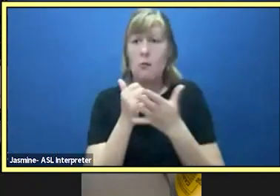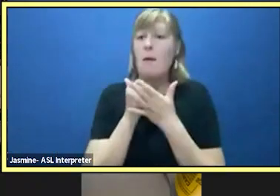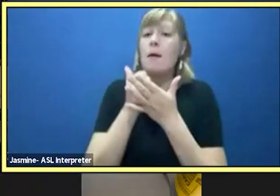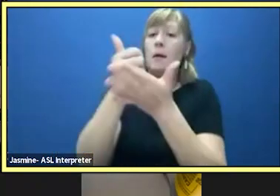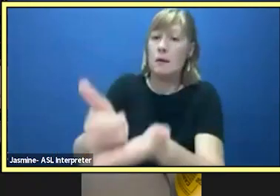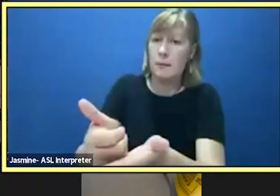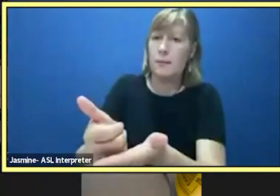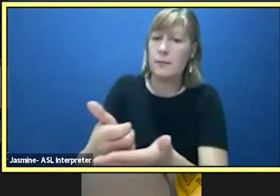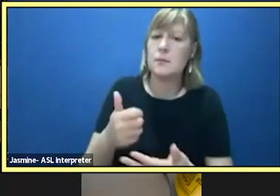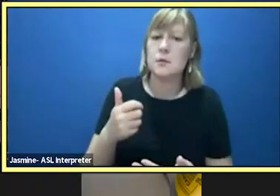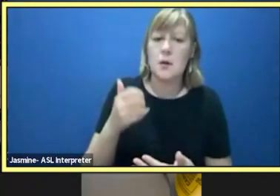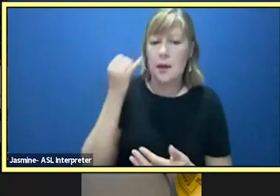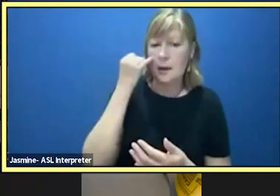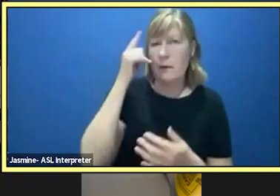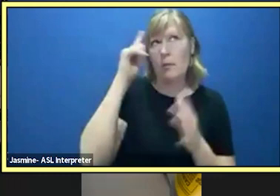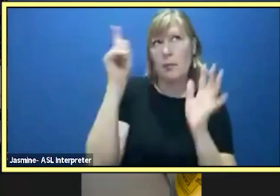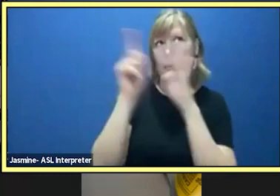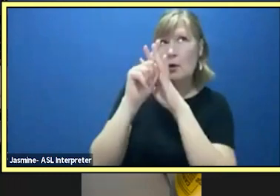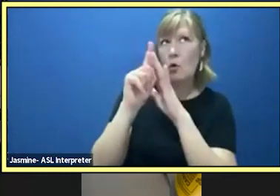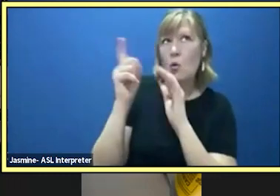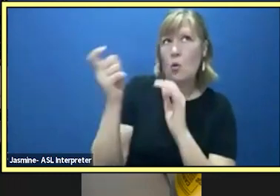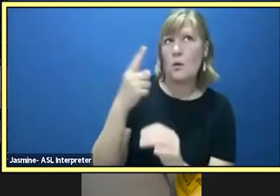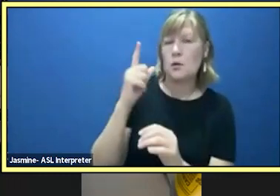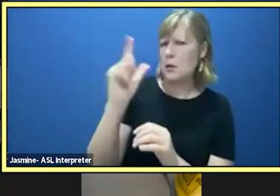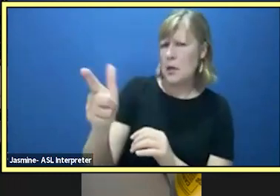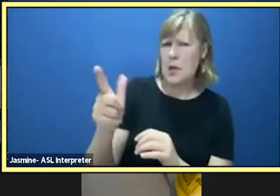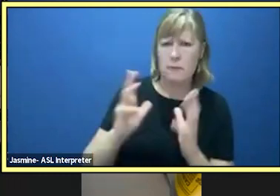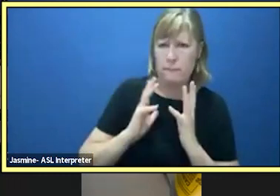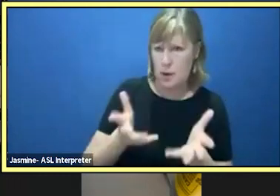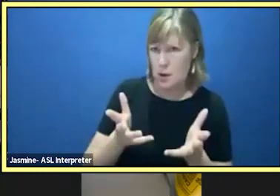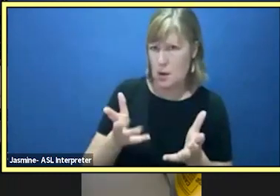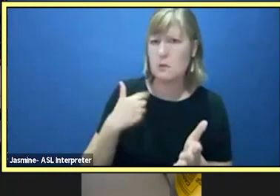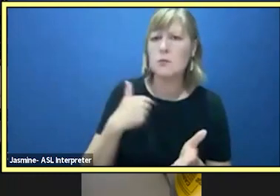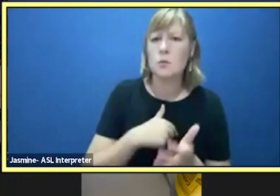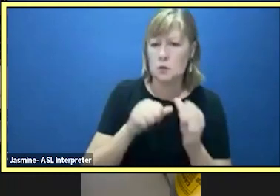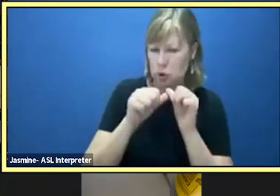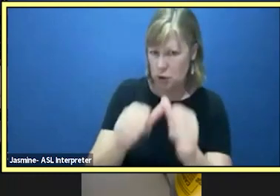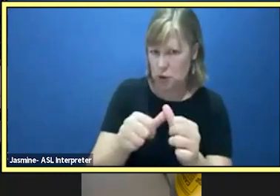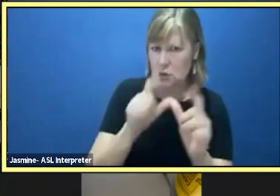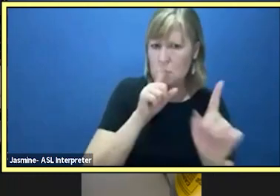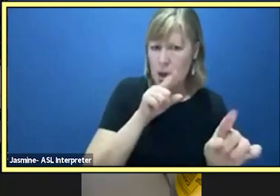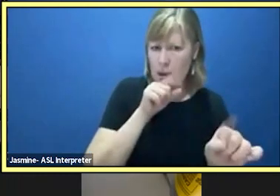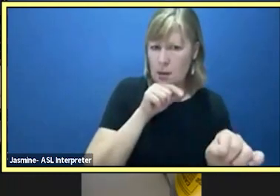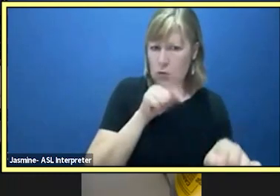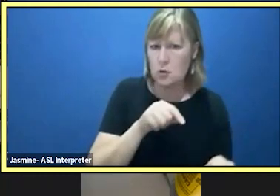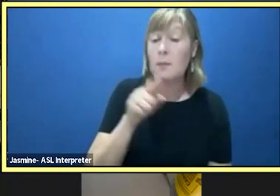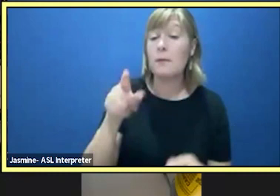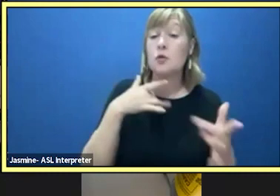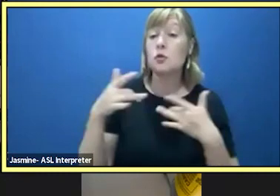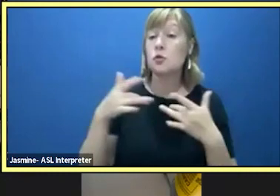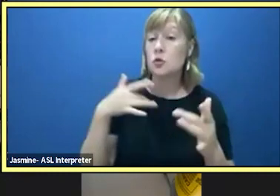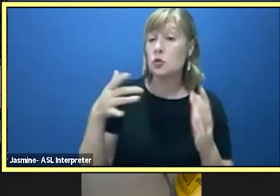there's no bad questions. And so if you have any questions or just concerns or comments, raise your hand and we will